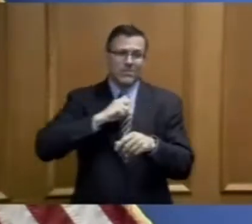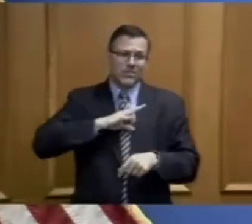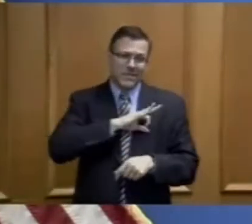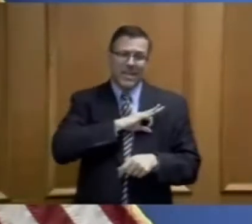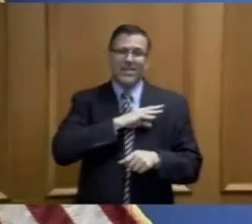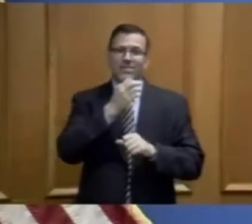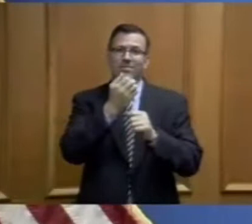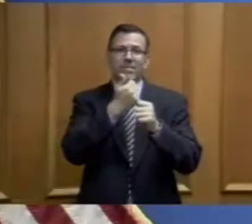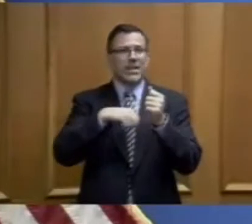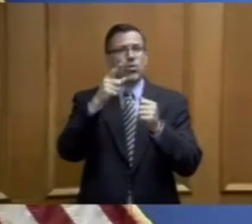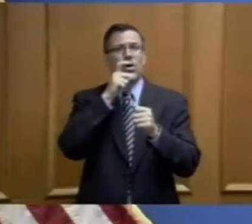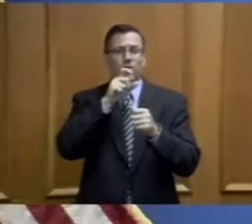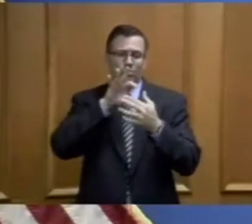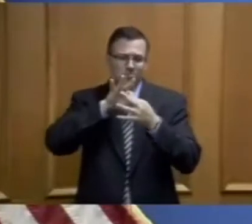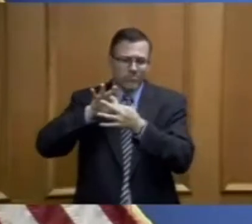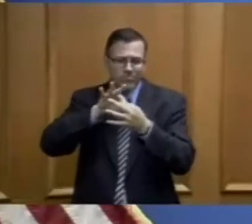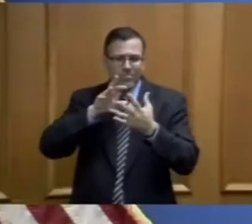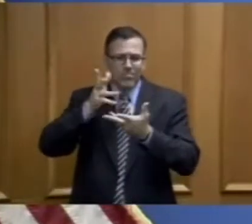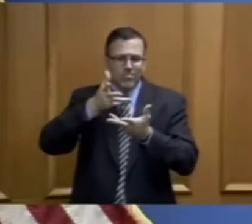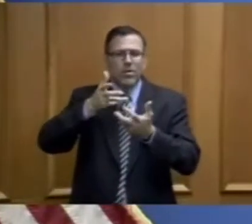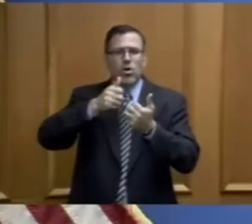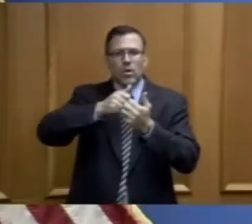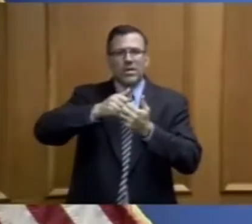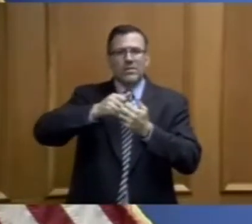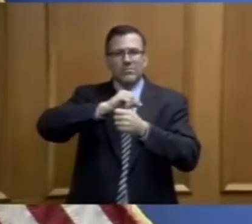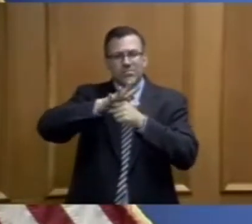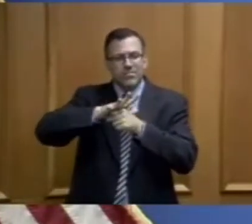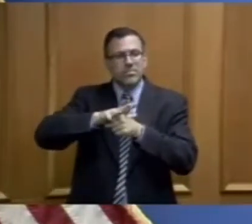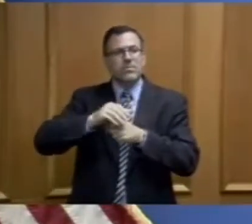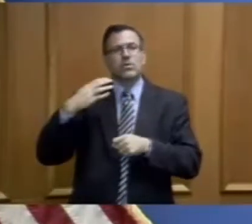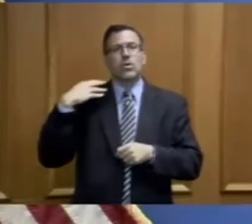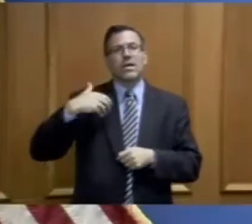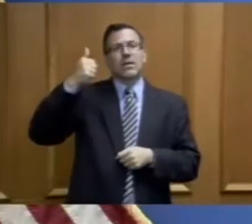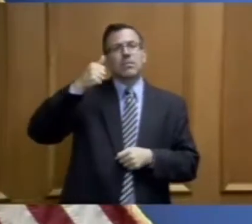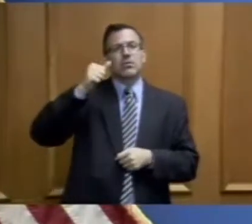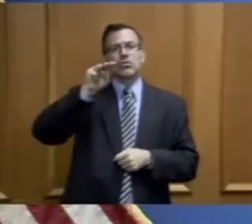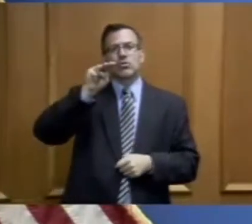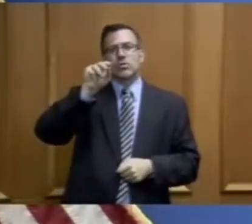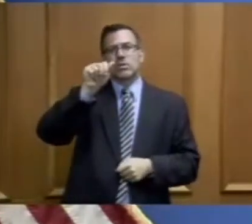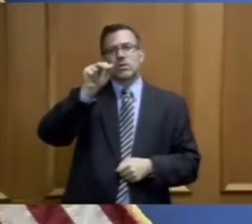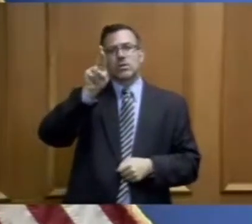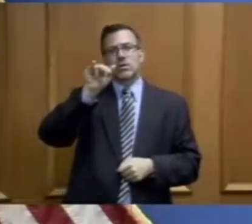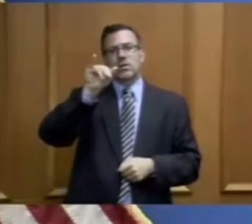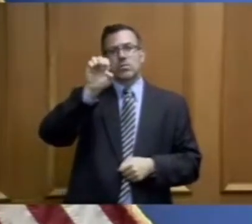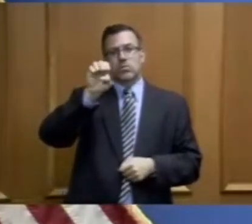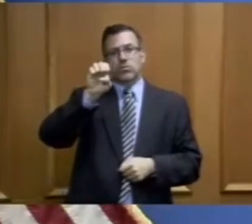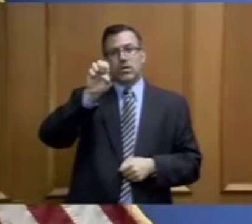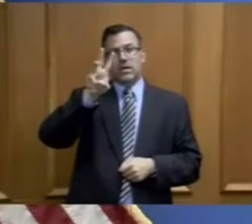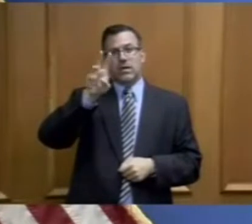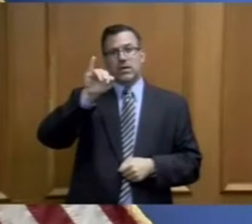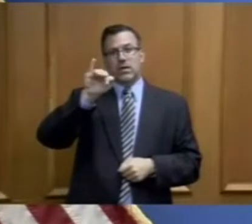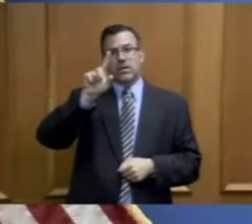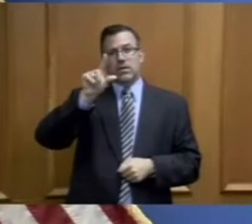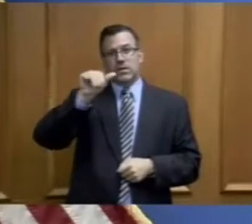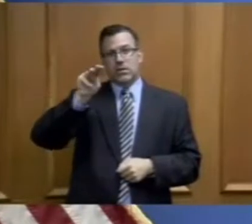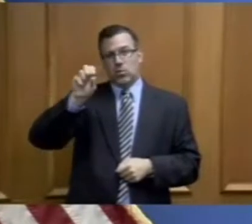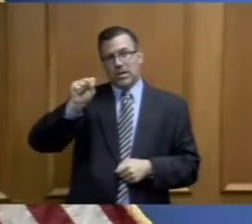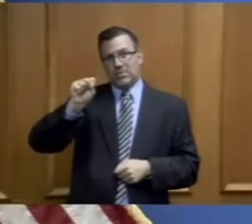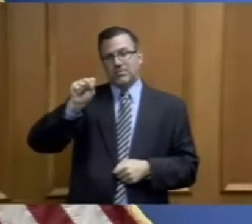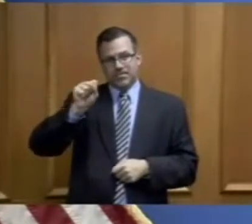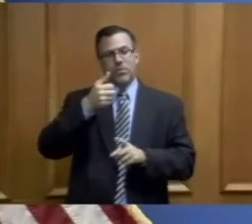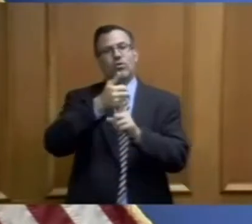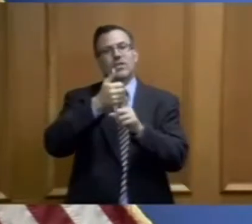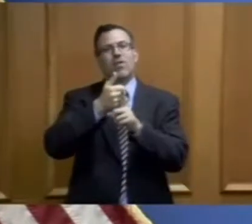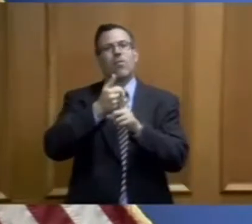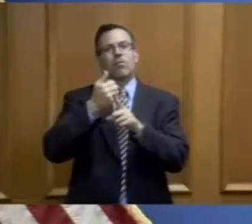specifically with COVID-19. And so Commissioner Williams, Marie Williams from our Department of Mental Health and Substance Abuse Services